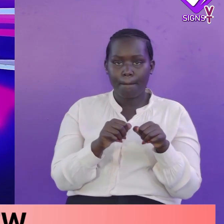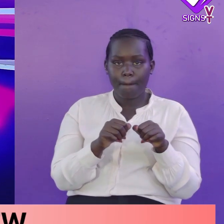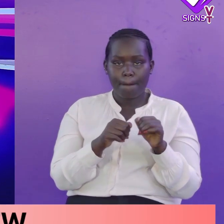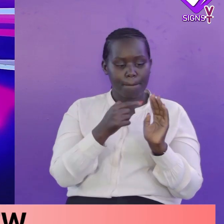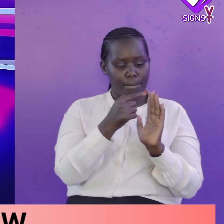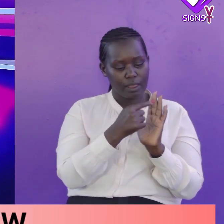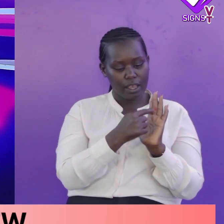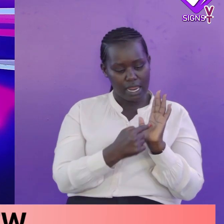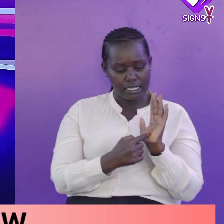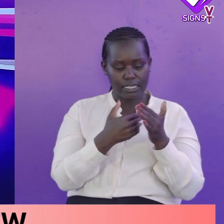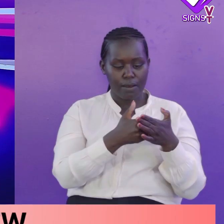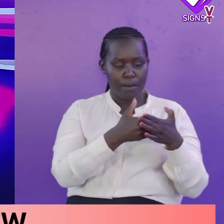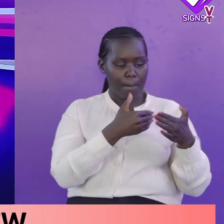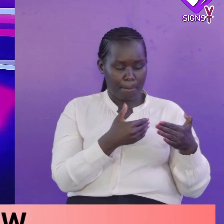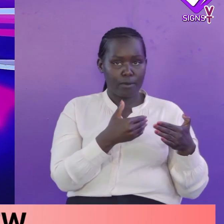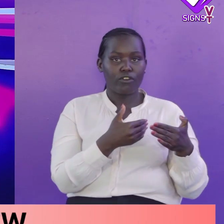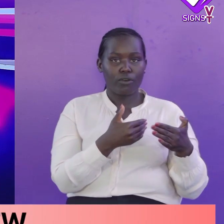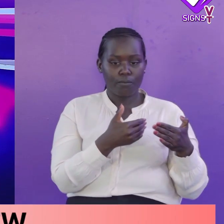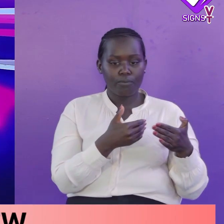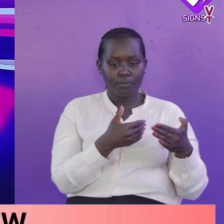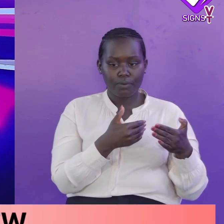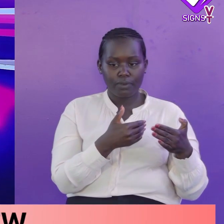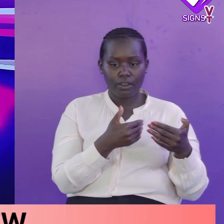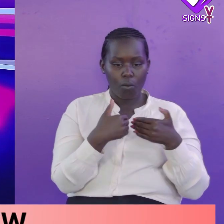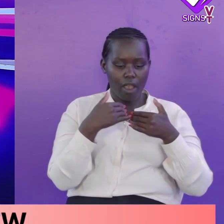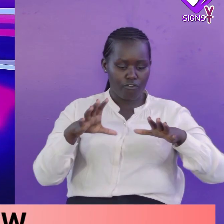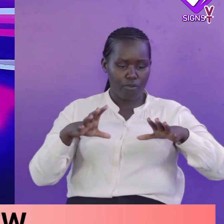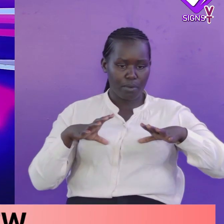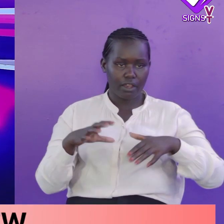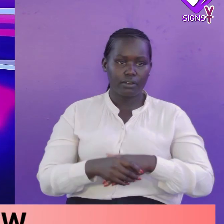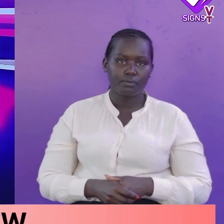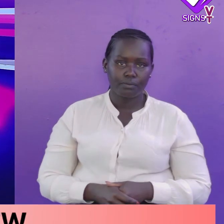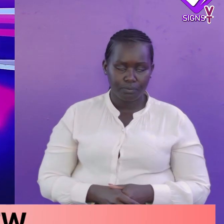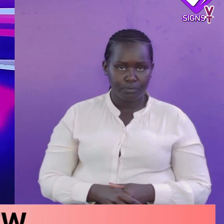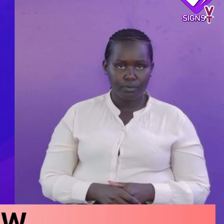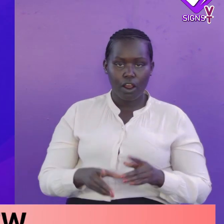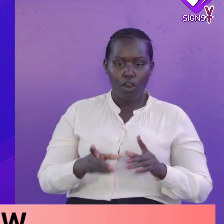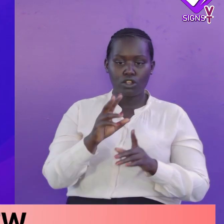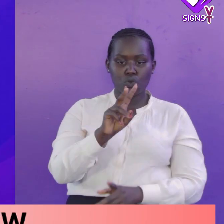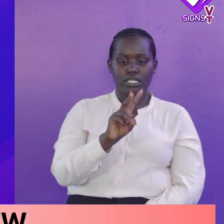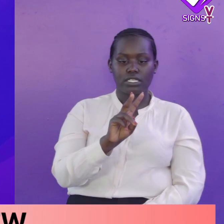list them before we take the break. Yeah, on 20th